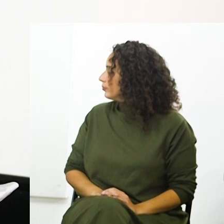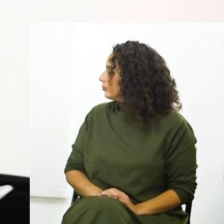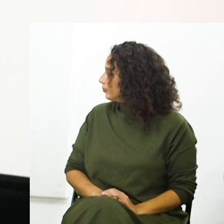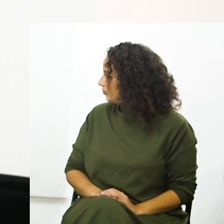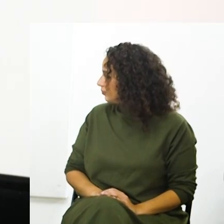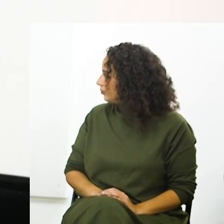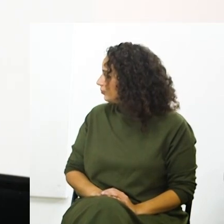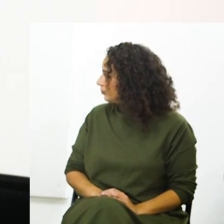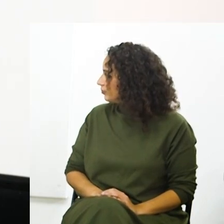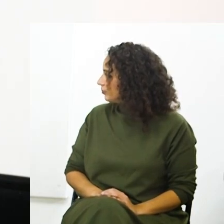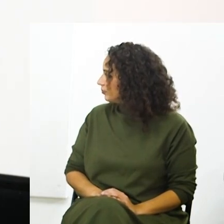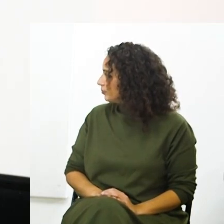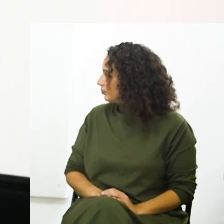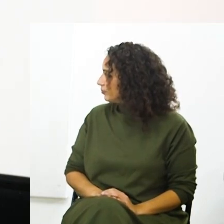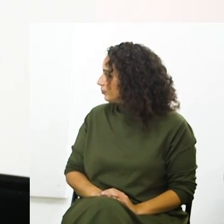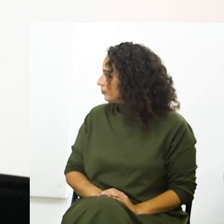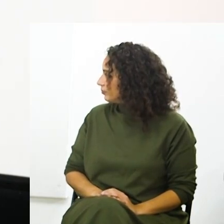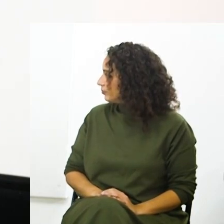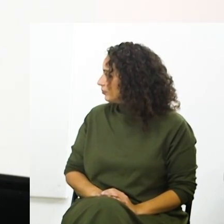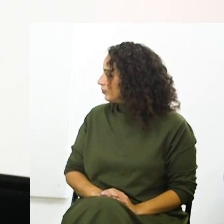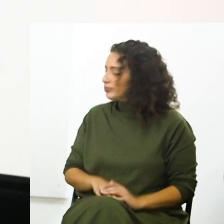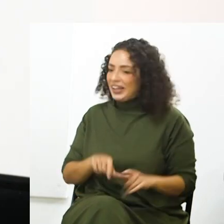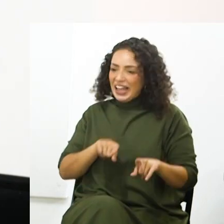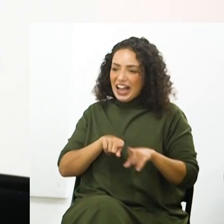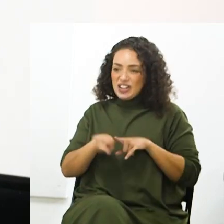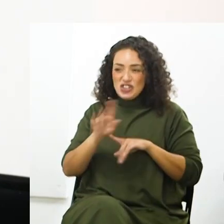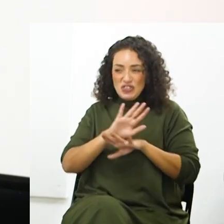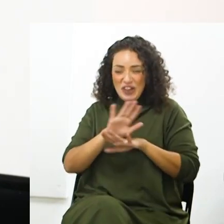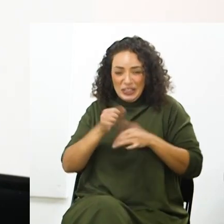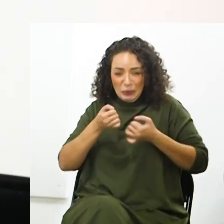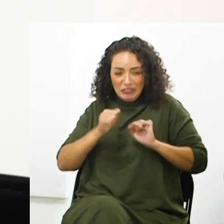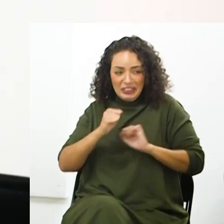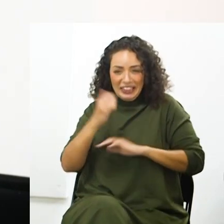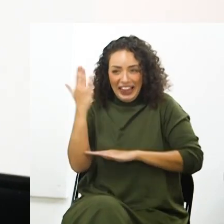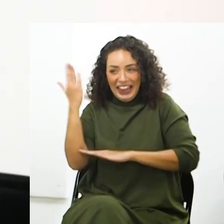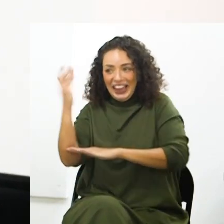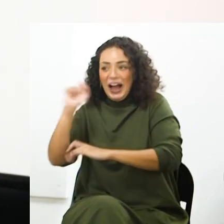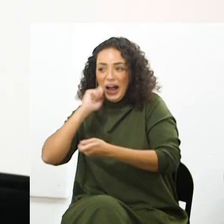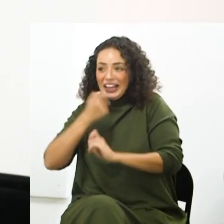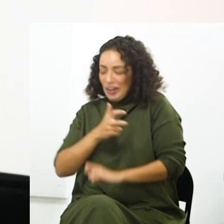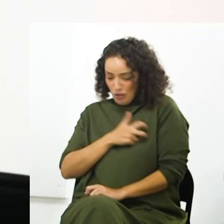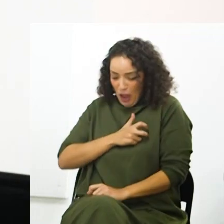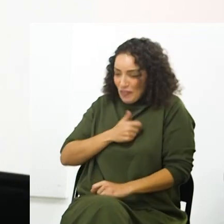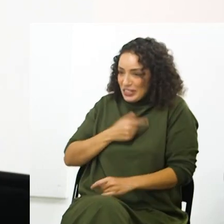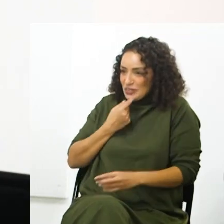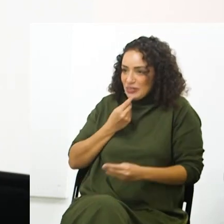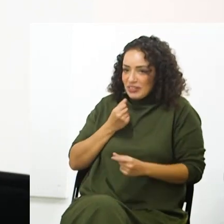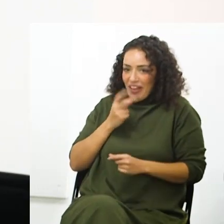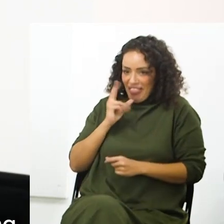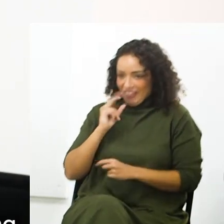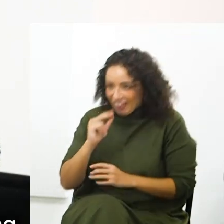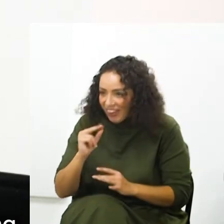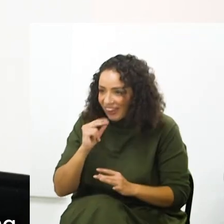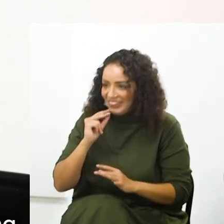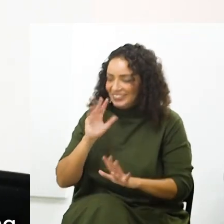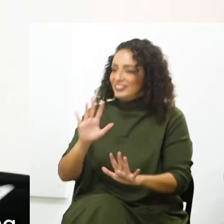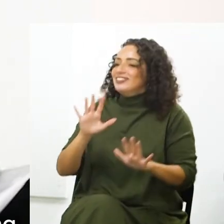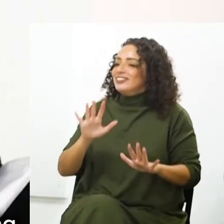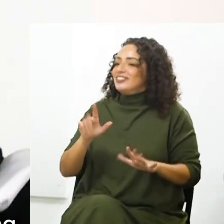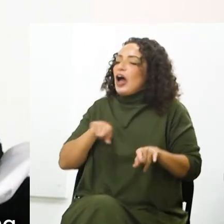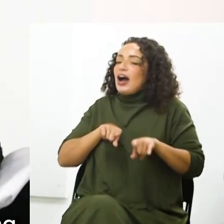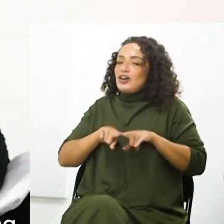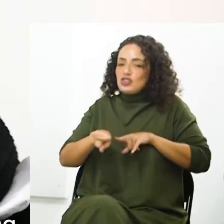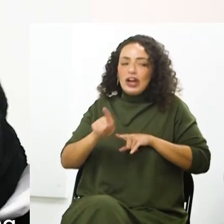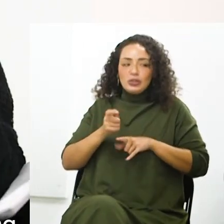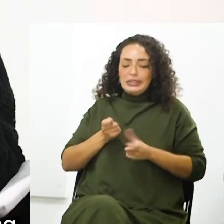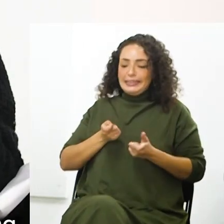And I try my best not to speak too fast. I get nervous really quickly, so I tend to speak too fast. So I'll